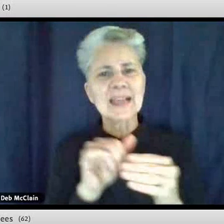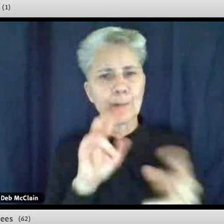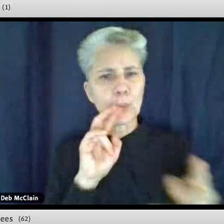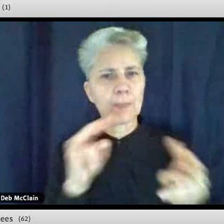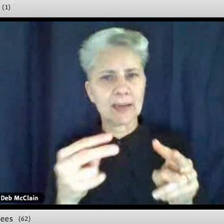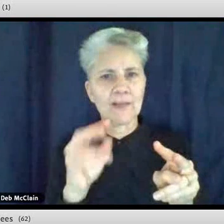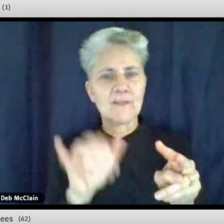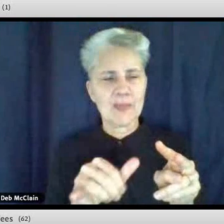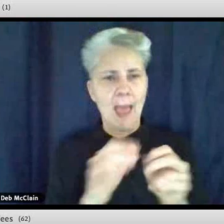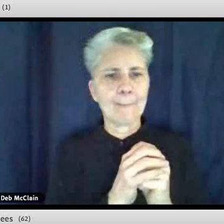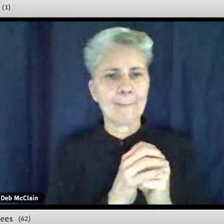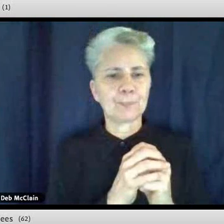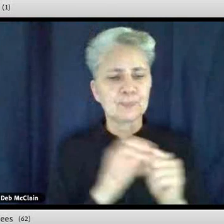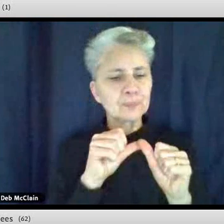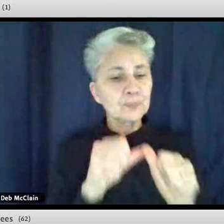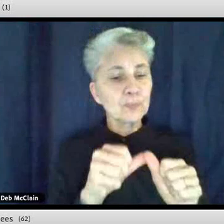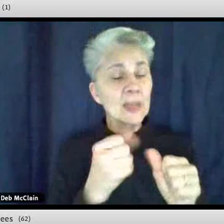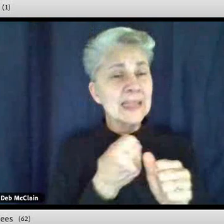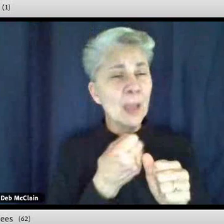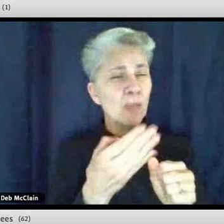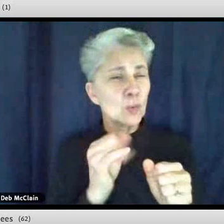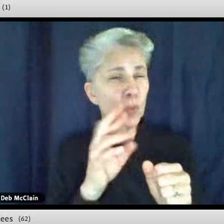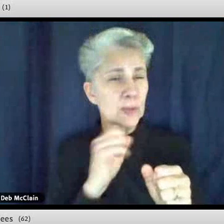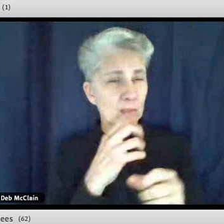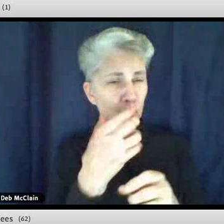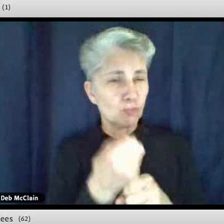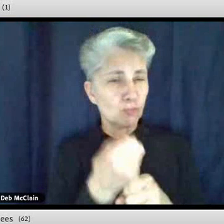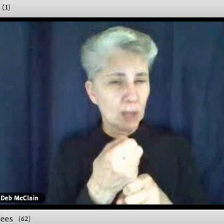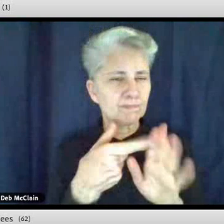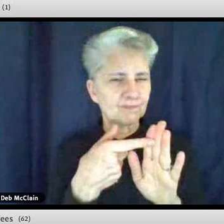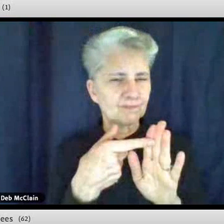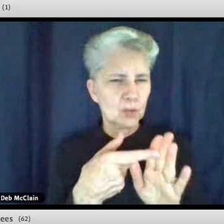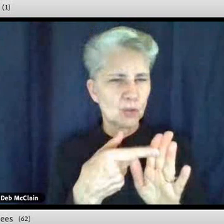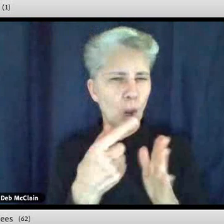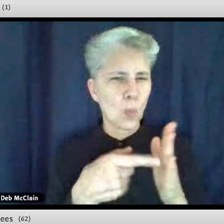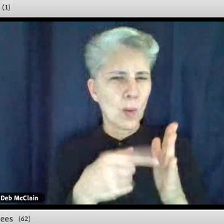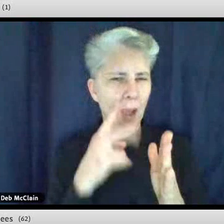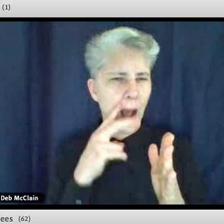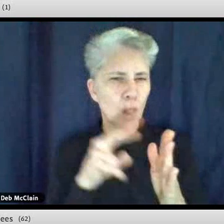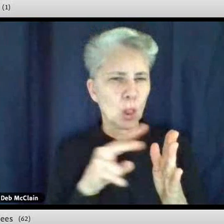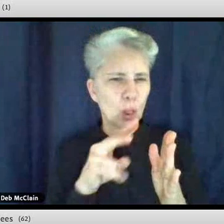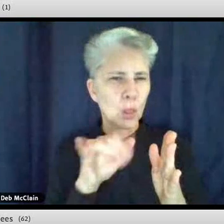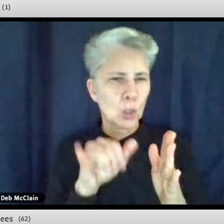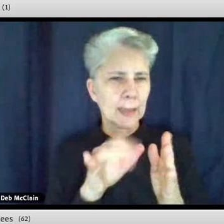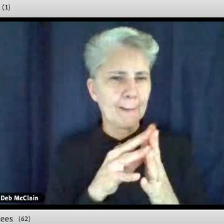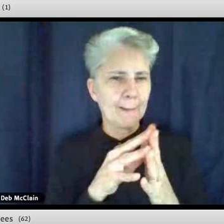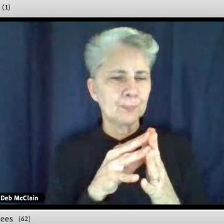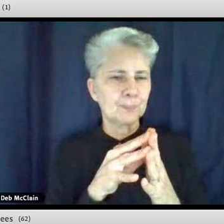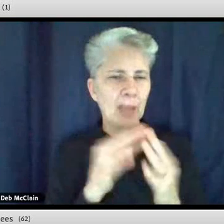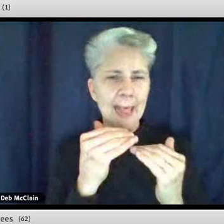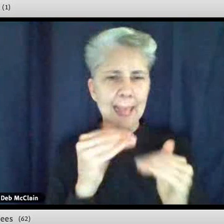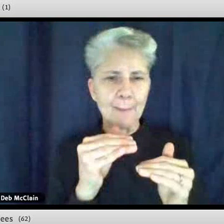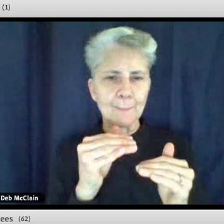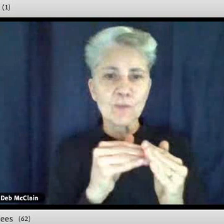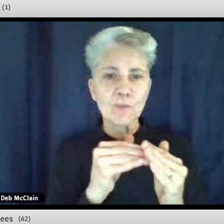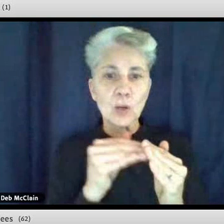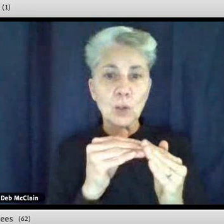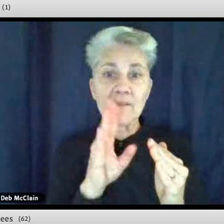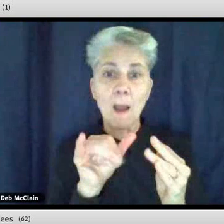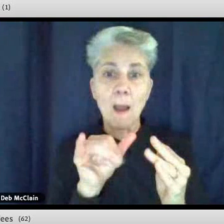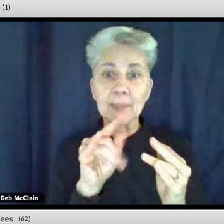We have all these numbers, but are they accurate? So again, put things in perspective. Stick with a few sources you trust, and I'm going to show